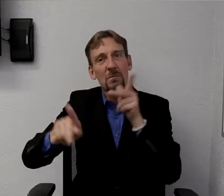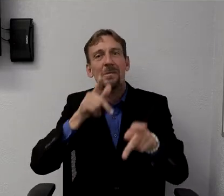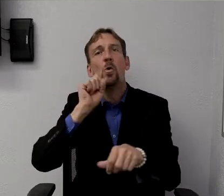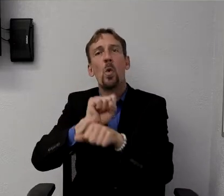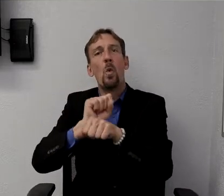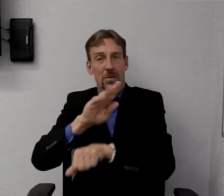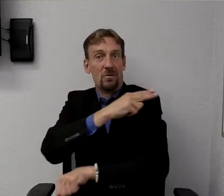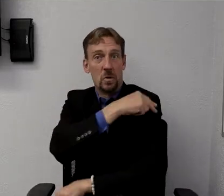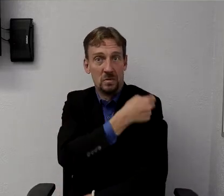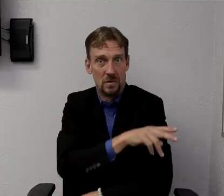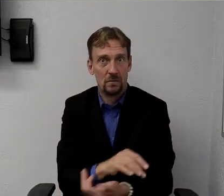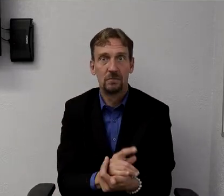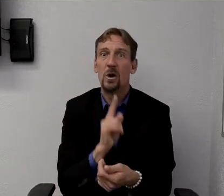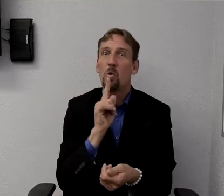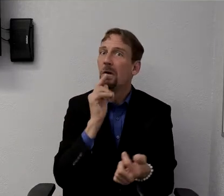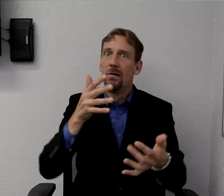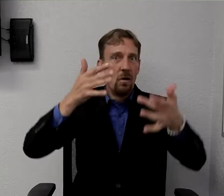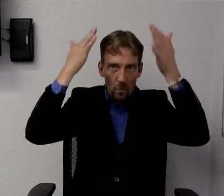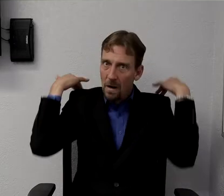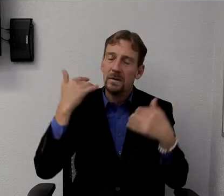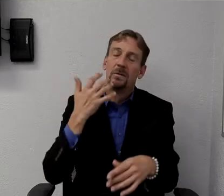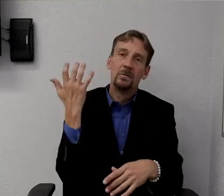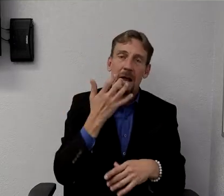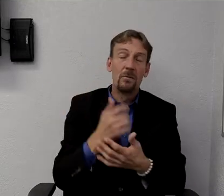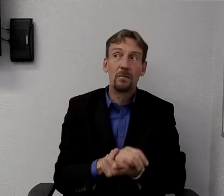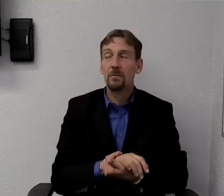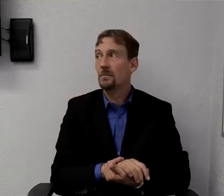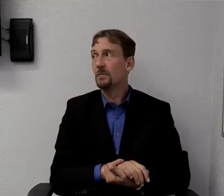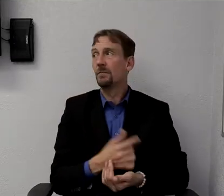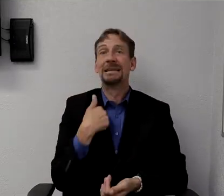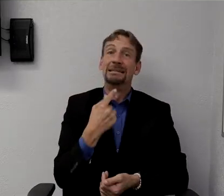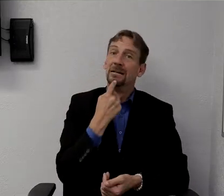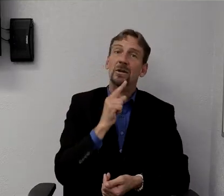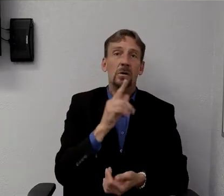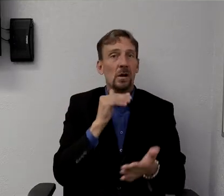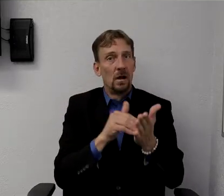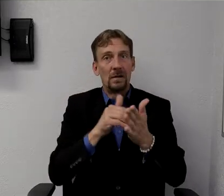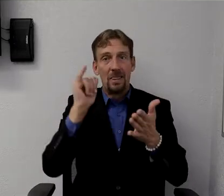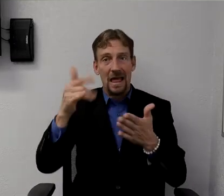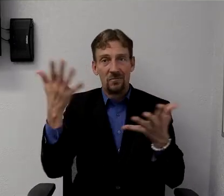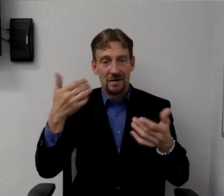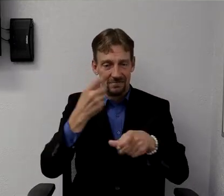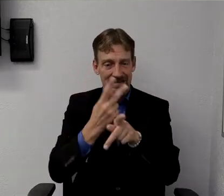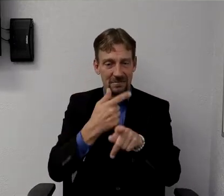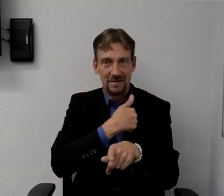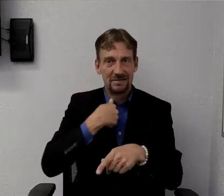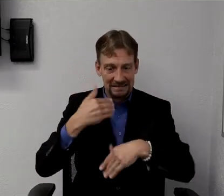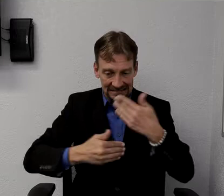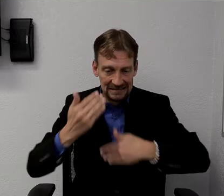overwhelming. I mean, it's actually, again, and I say it often, it's what keeps us going. I know our healthcare workers